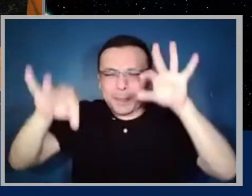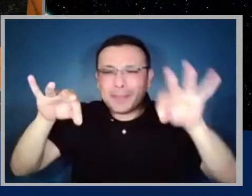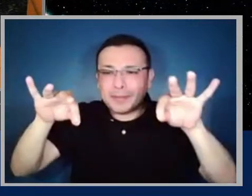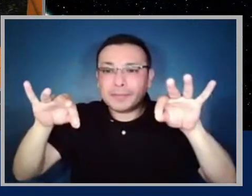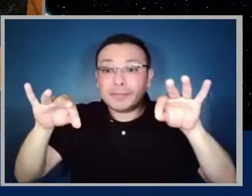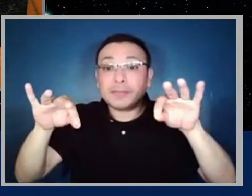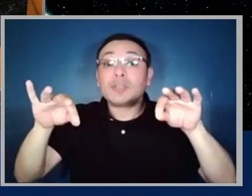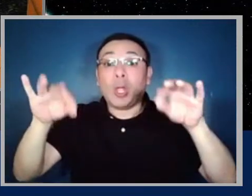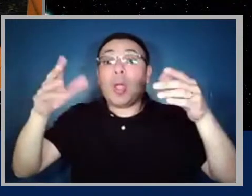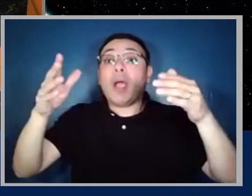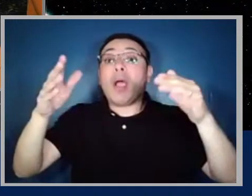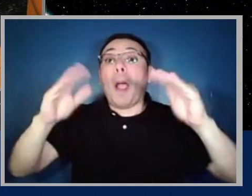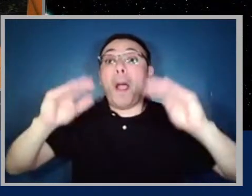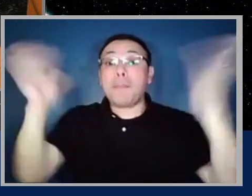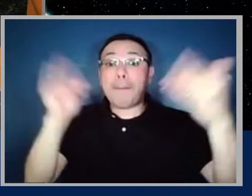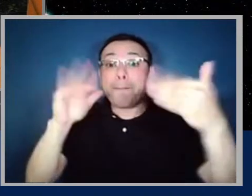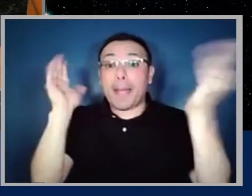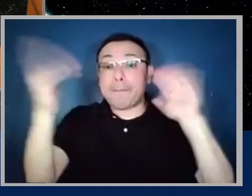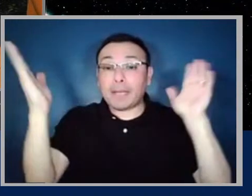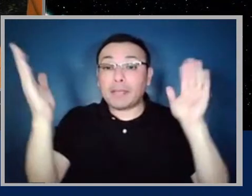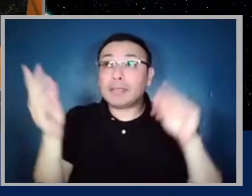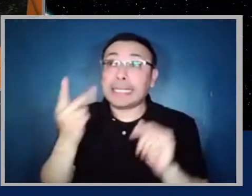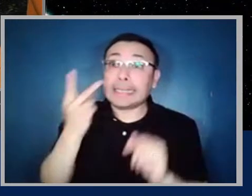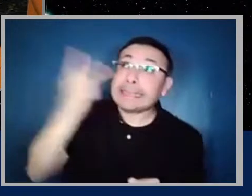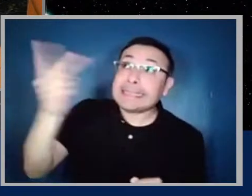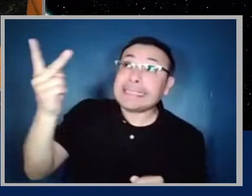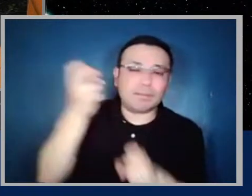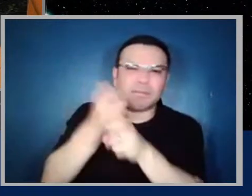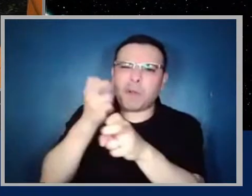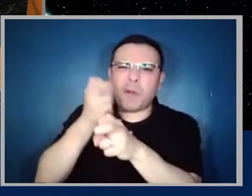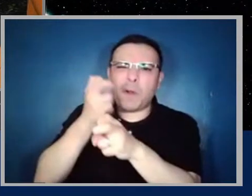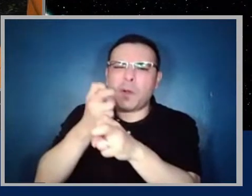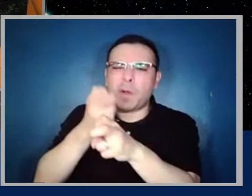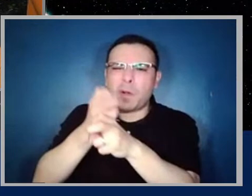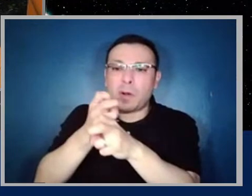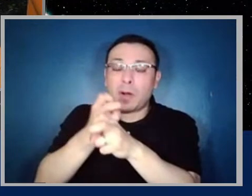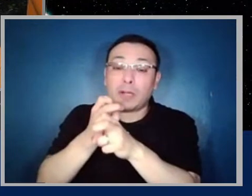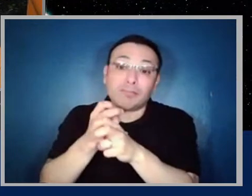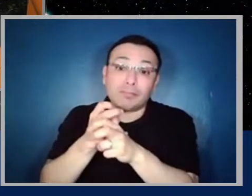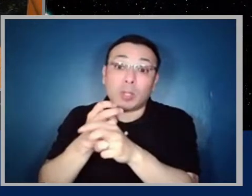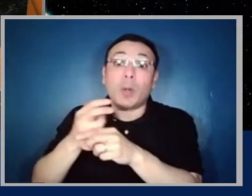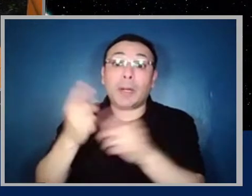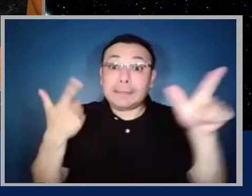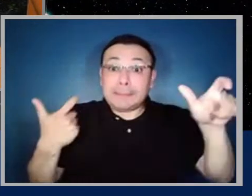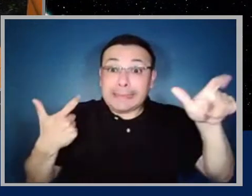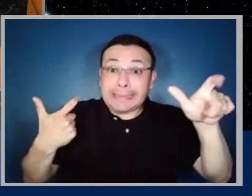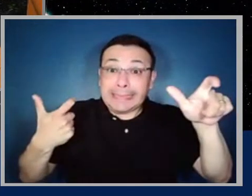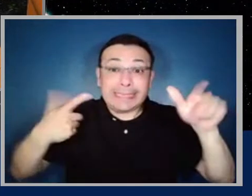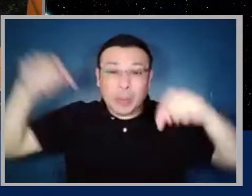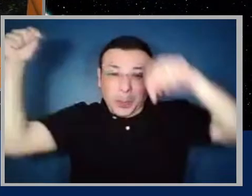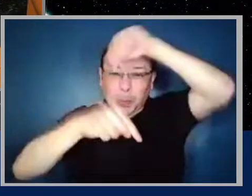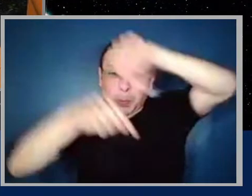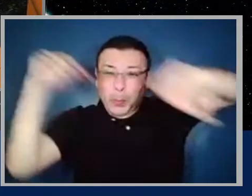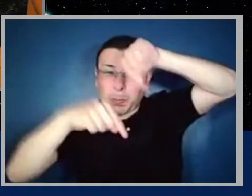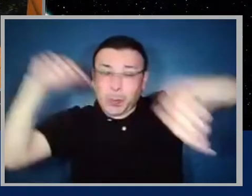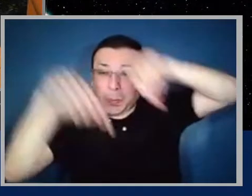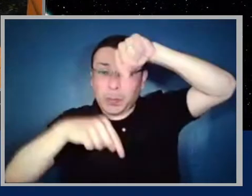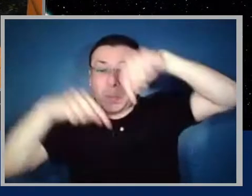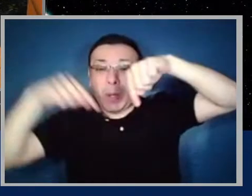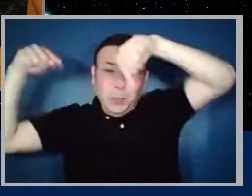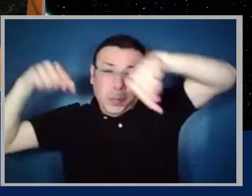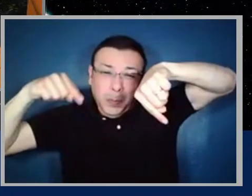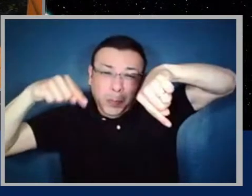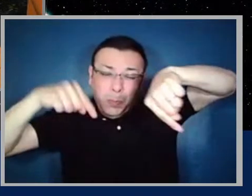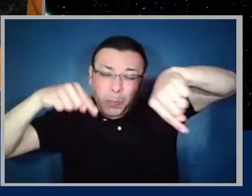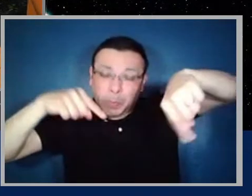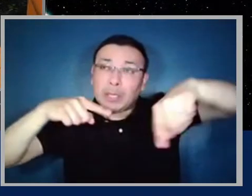high speeds, and we can't see them very well. Yeah. And they're very dangerous to personnel, and so we have a